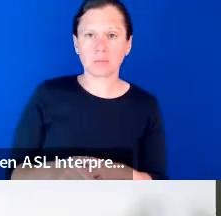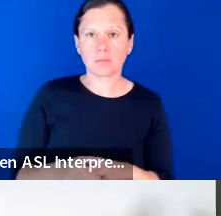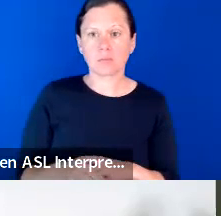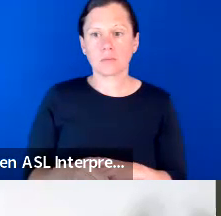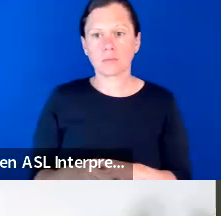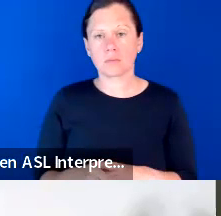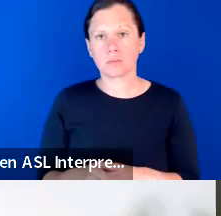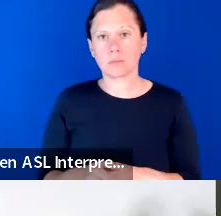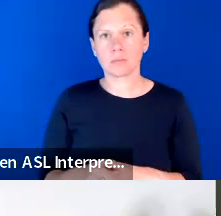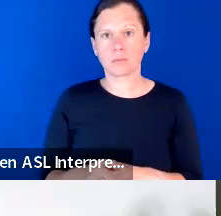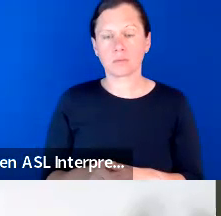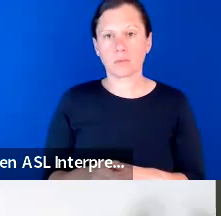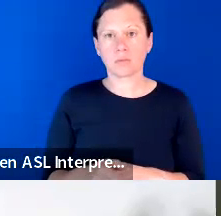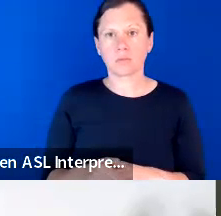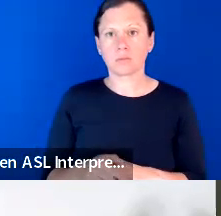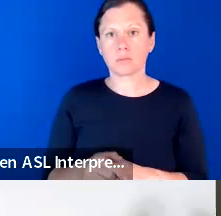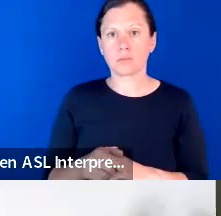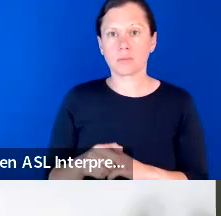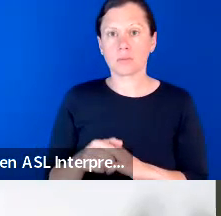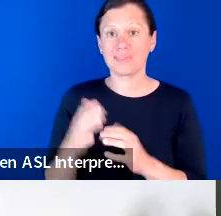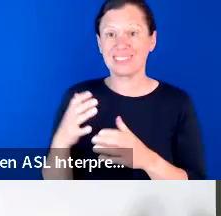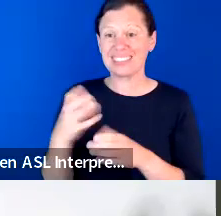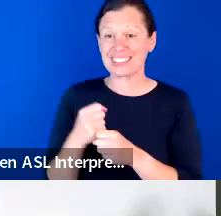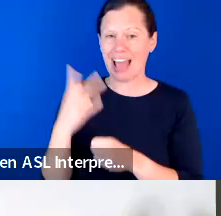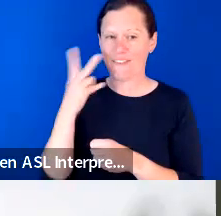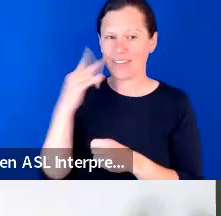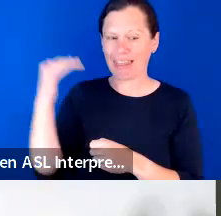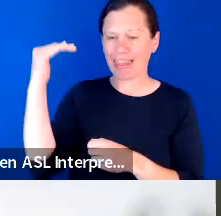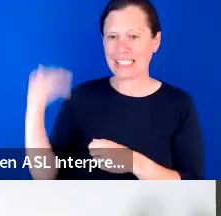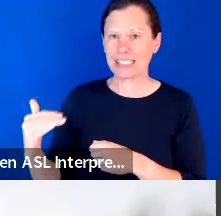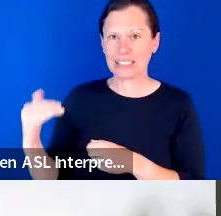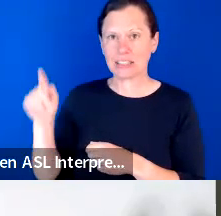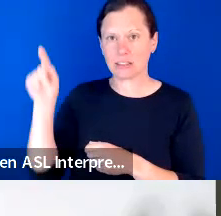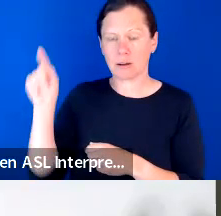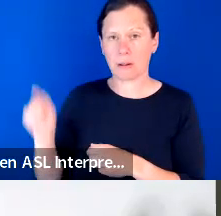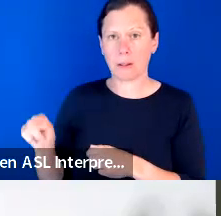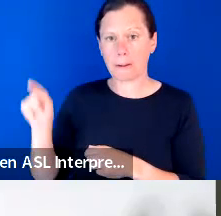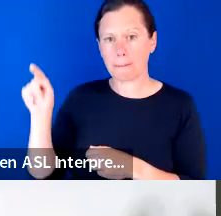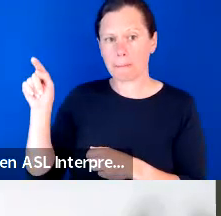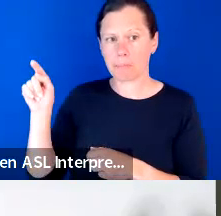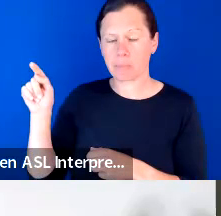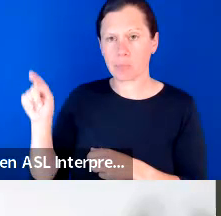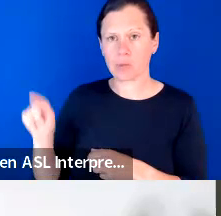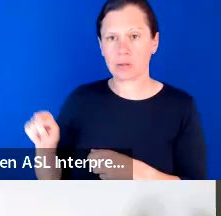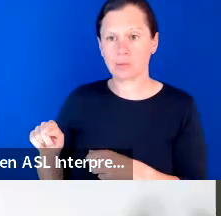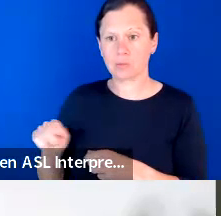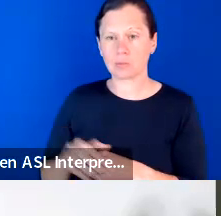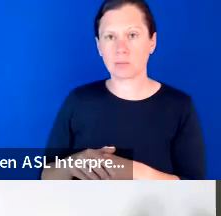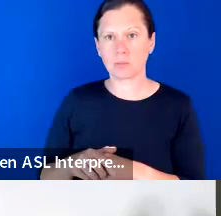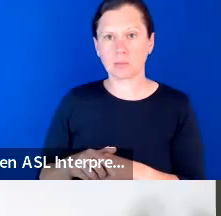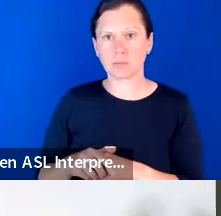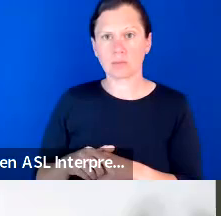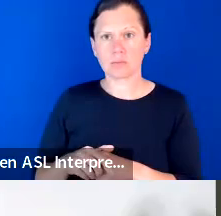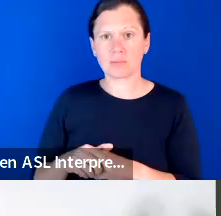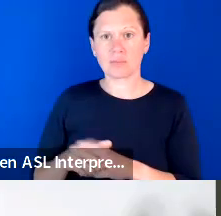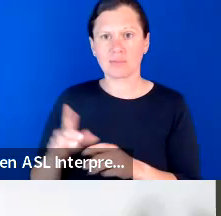Here's a quick overview of the topics that we'll be covering today. We'll start with an overview of what long-term care is and how it impacts